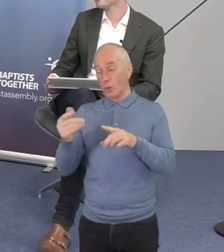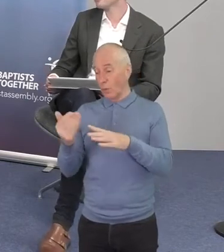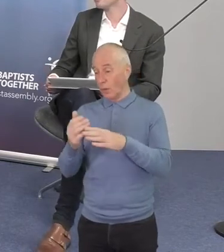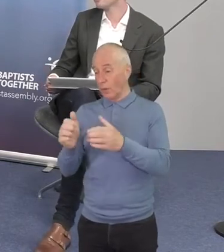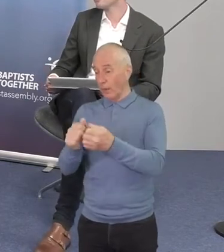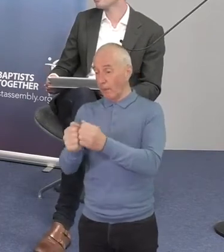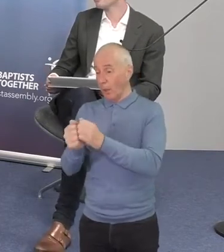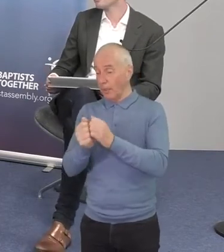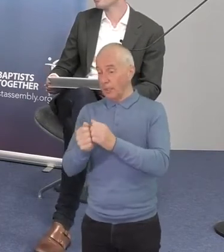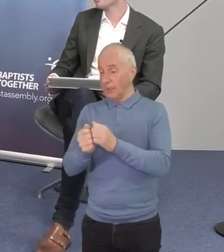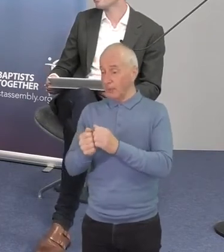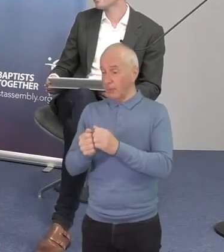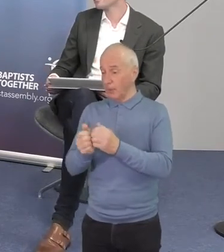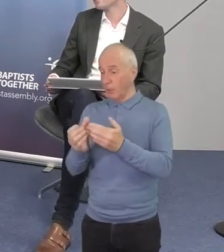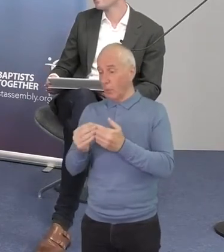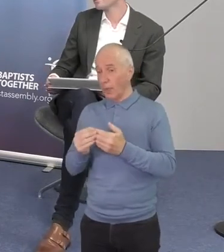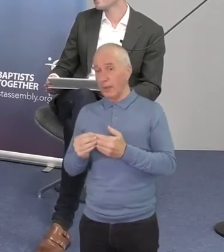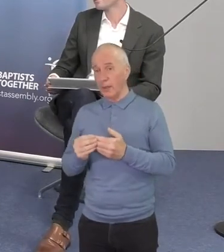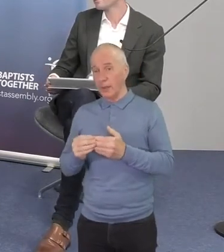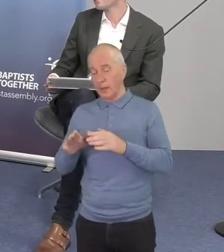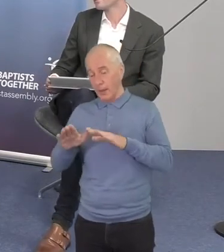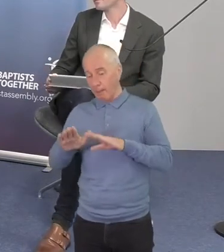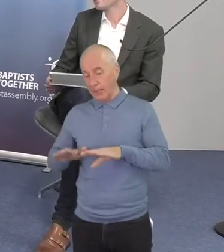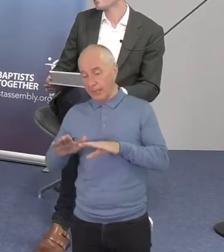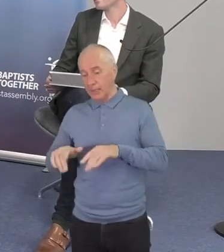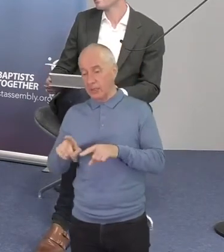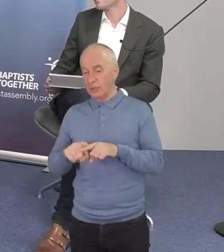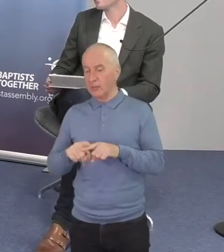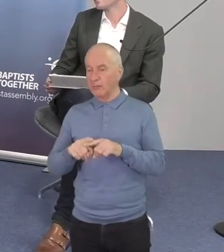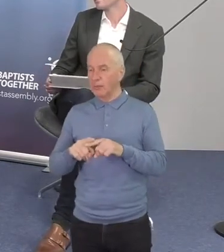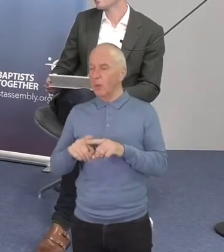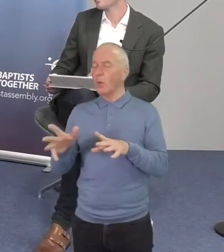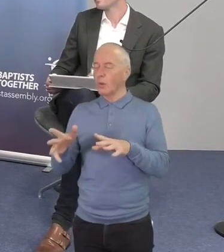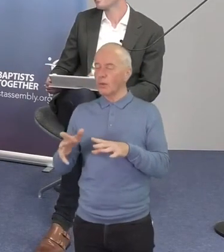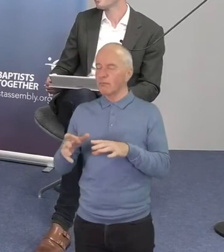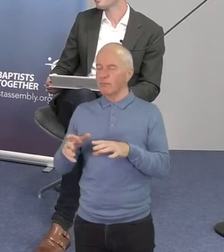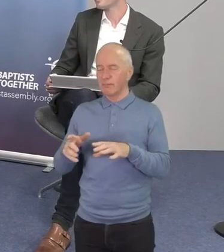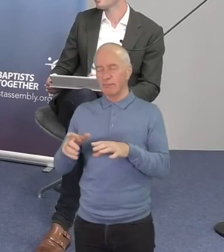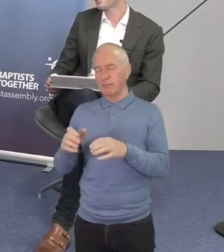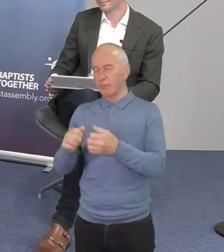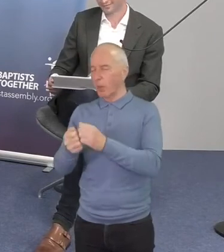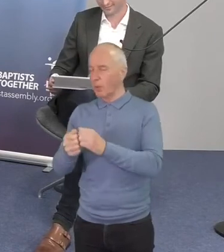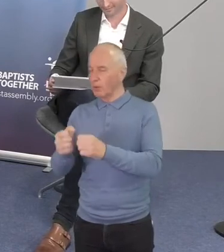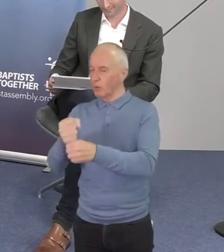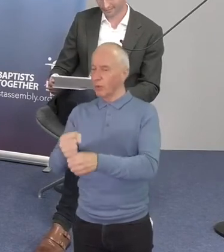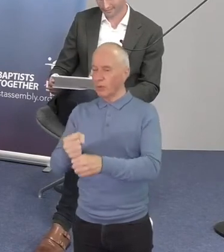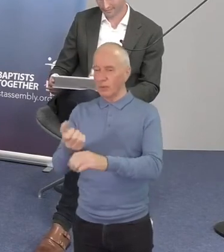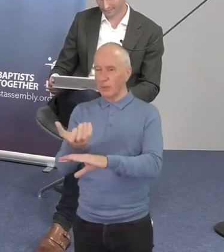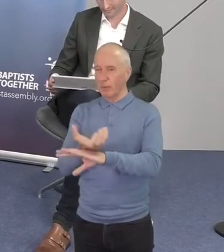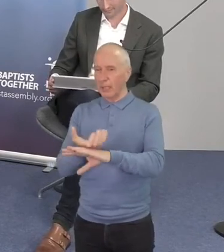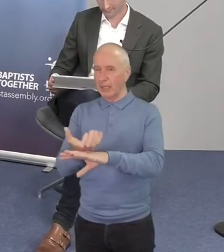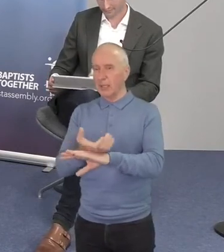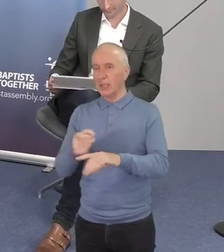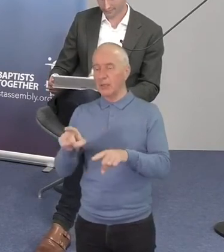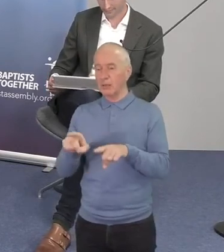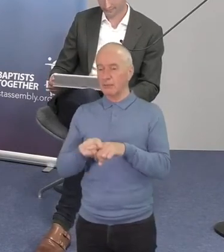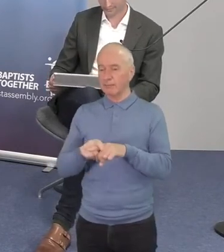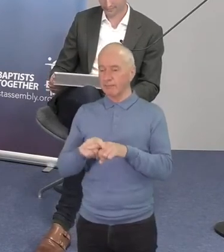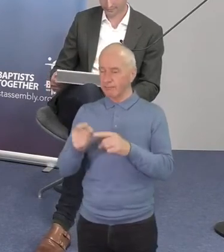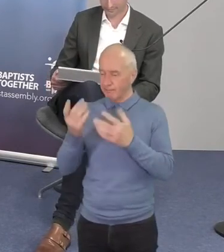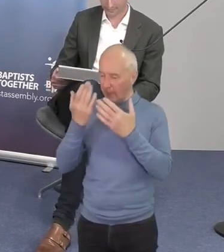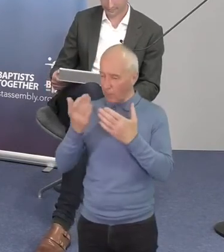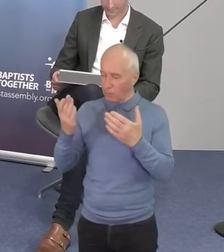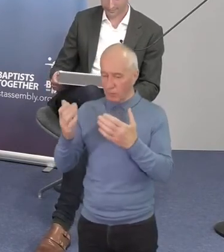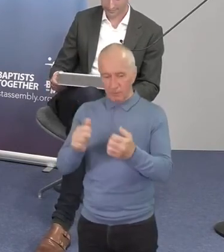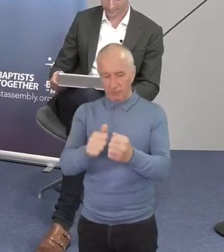with our Baptist churches in Bangladesh to think about reaching out with their Muslim